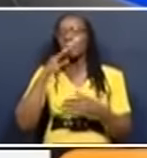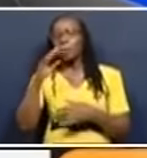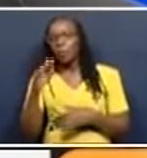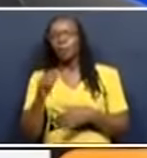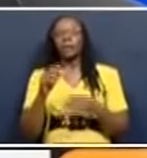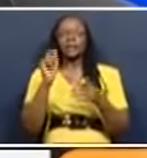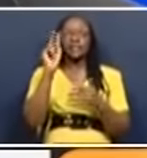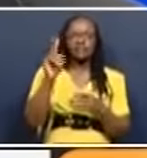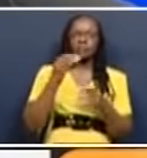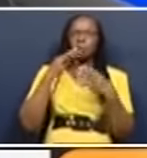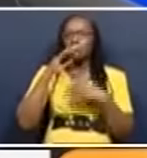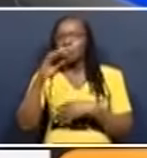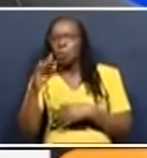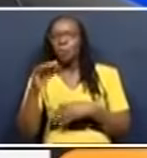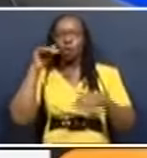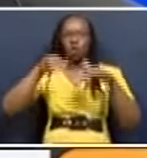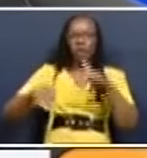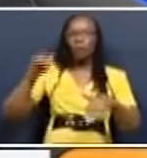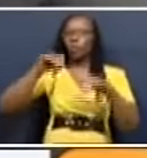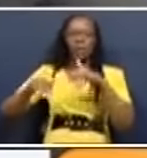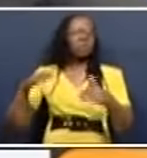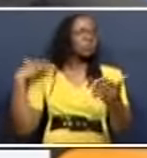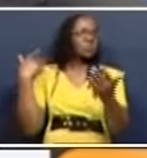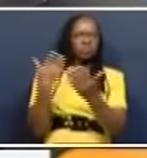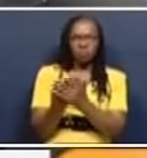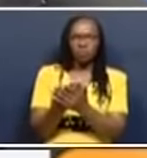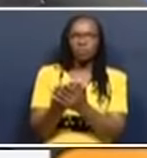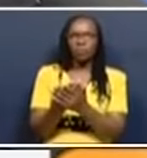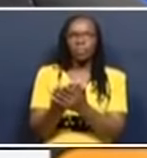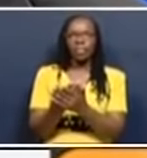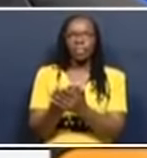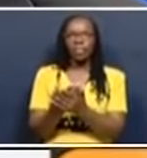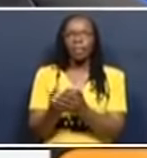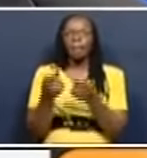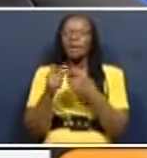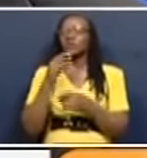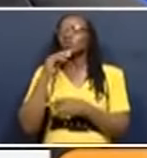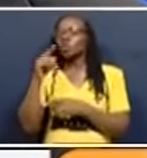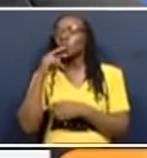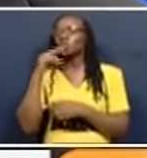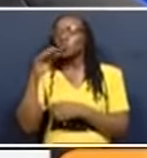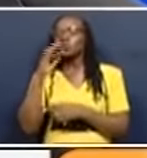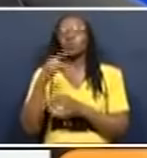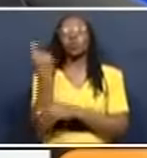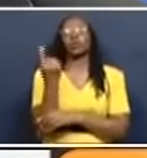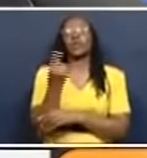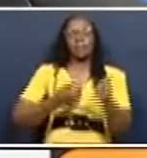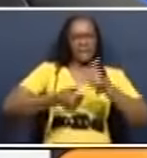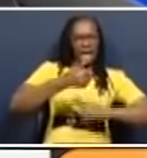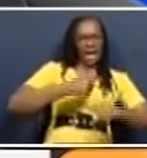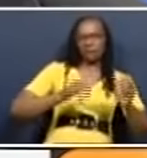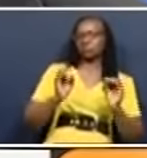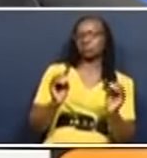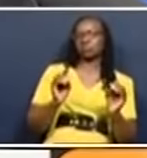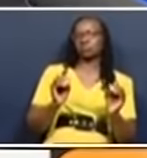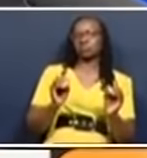talking, and therefore too much talk about corruption has made it a very big thing. But it's not a big problem, is it? So it has become a big problem,